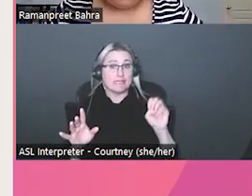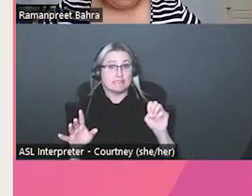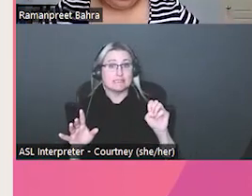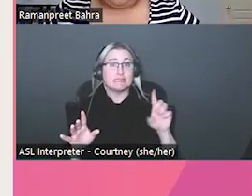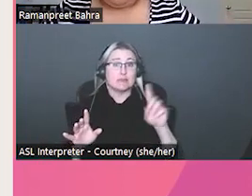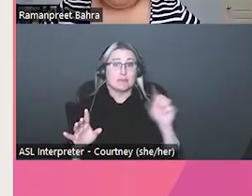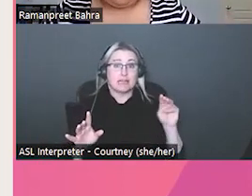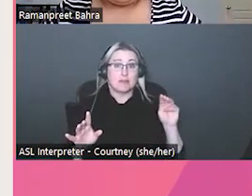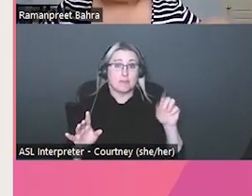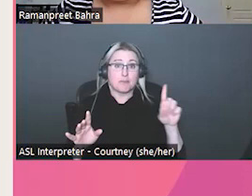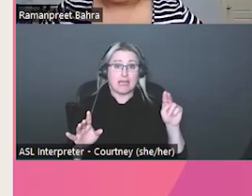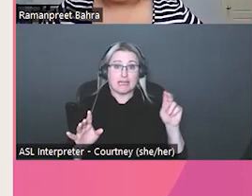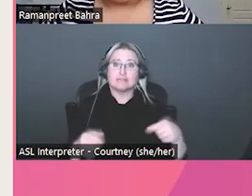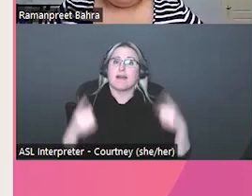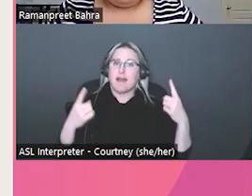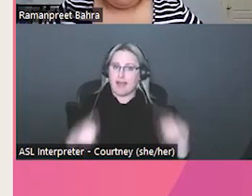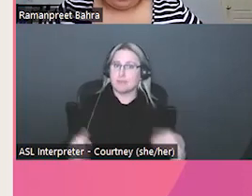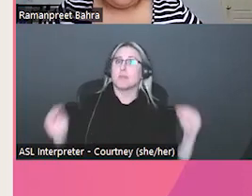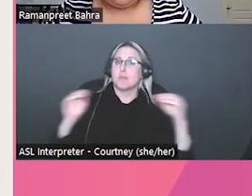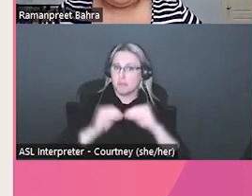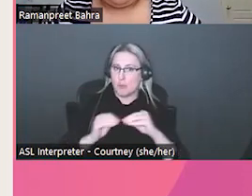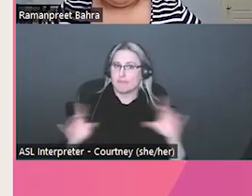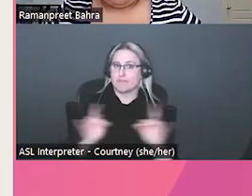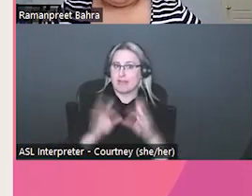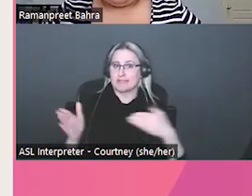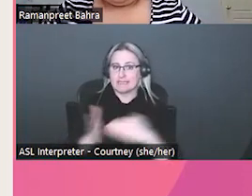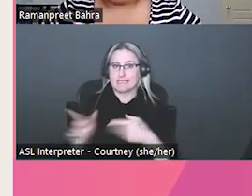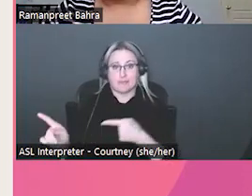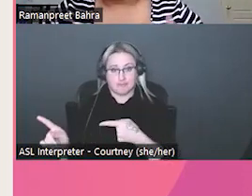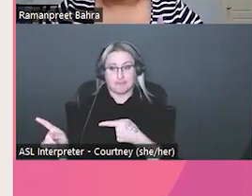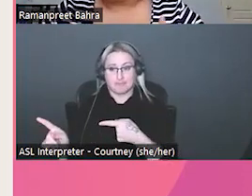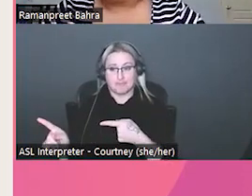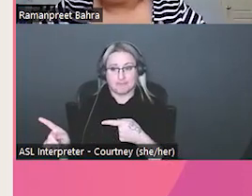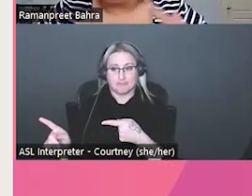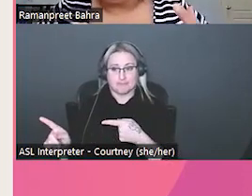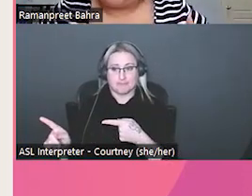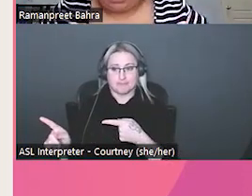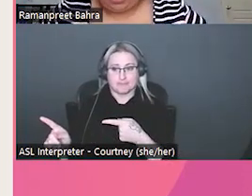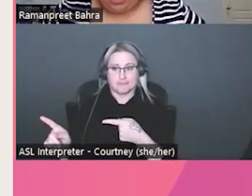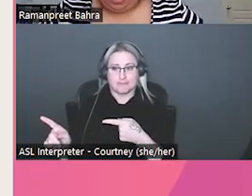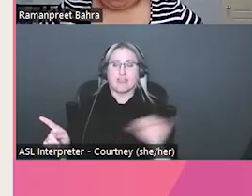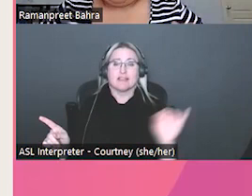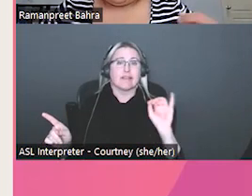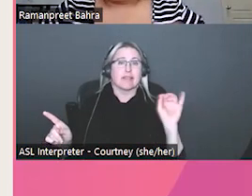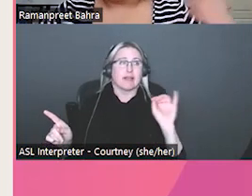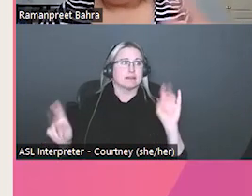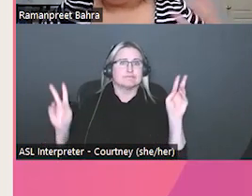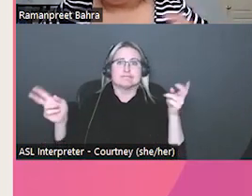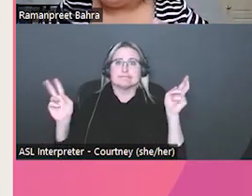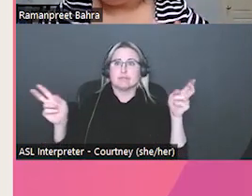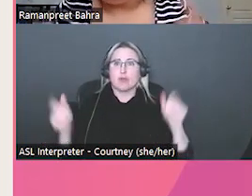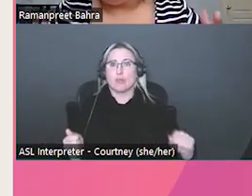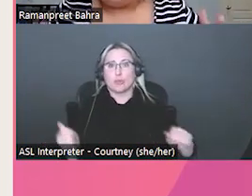madness experience accelerated forms of violence, demonstrating that there's this disposability that is